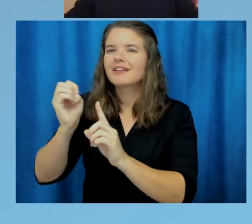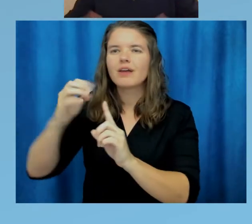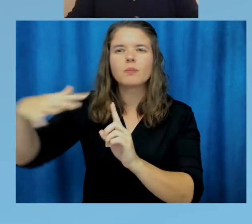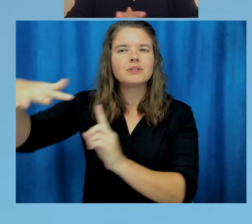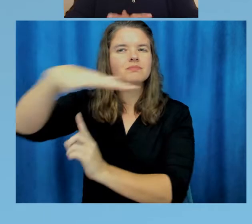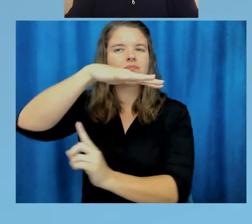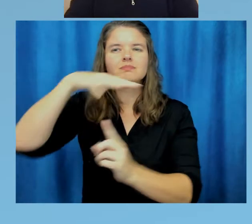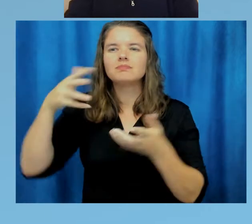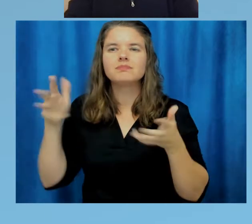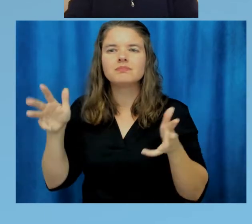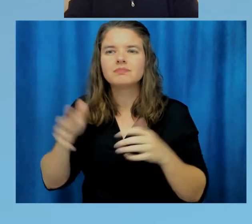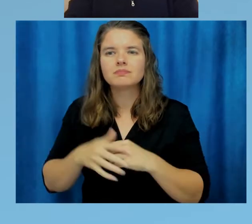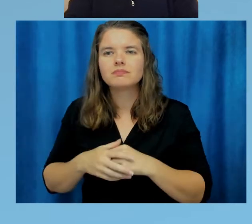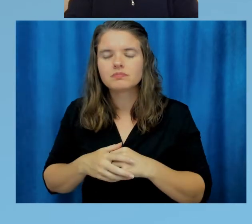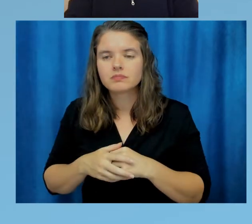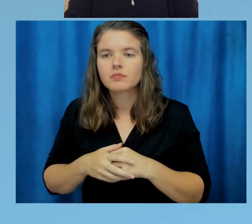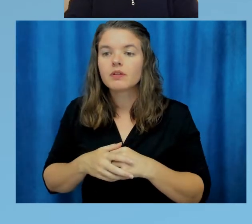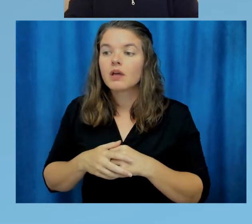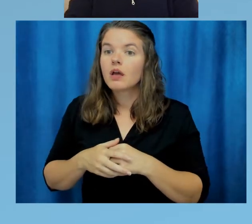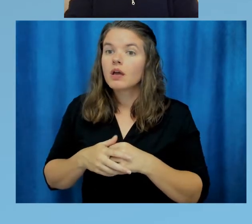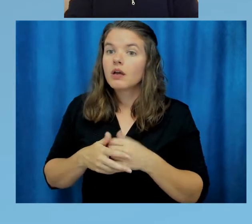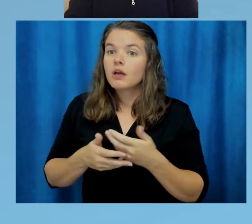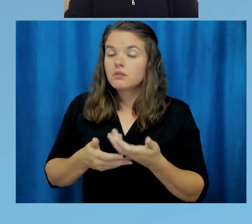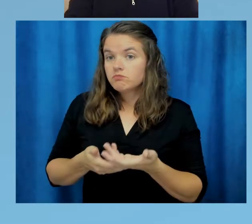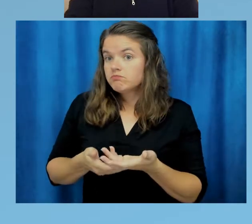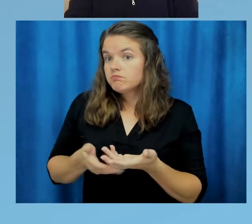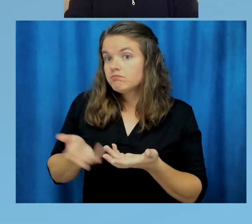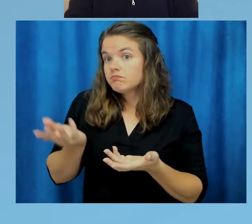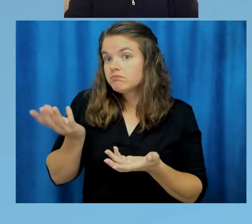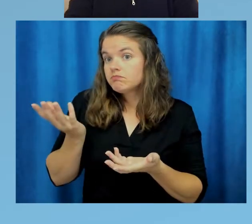the sounds in the environment.